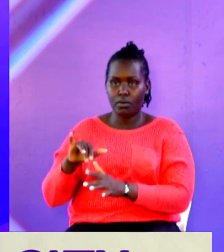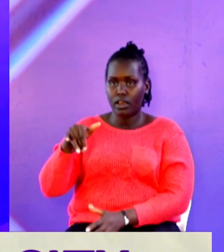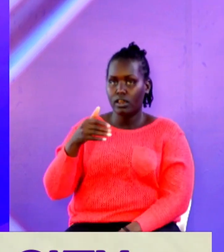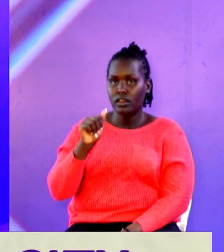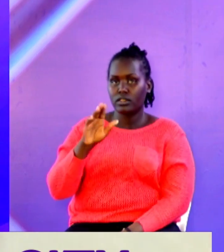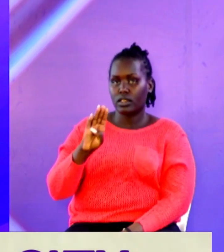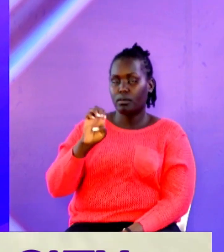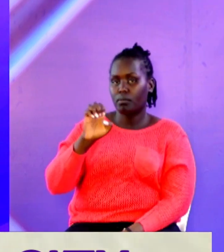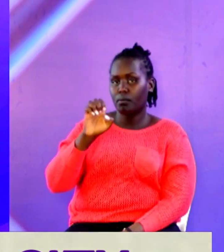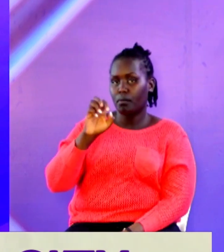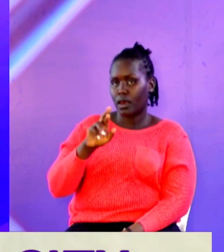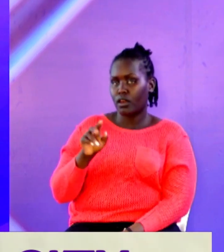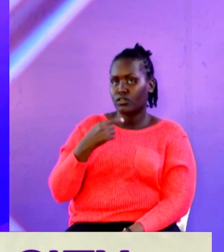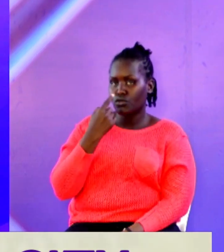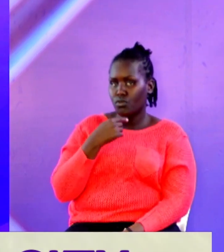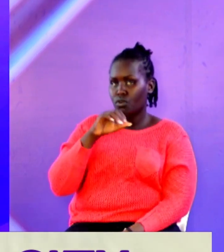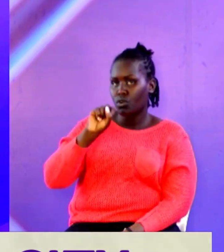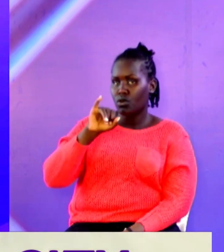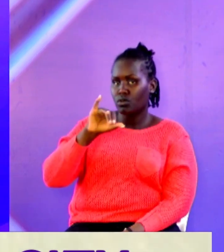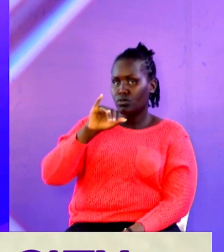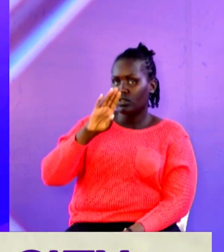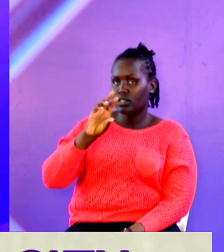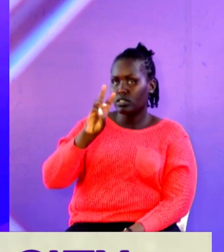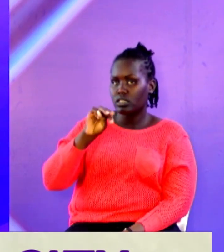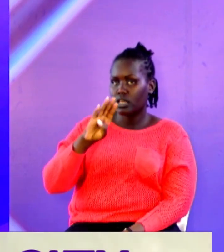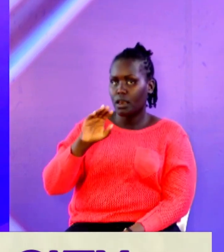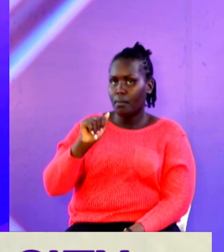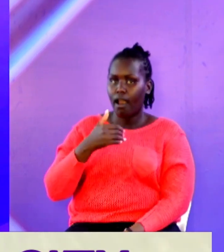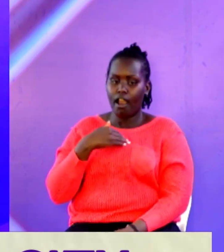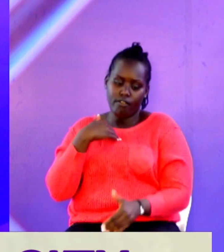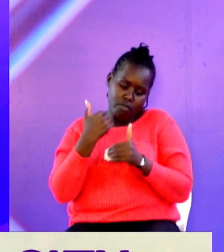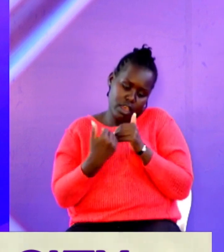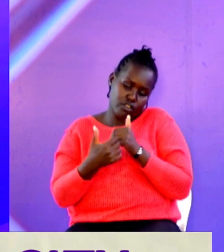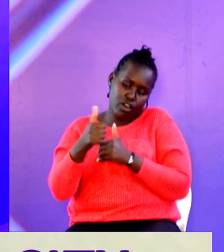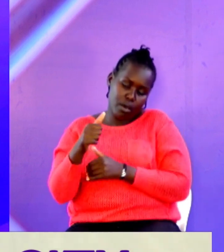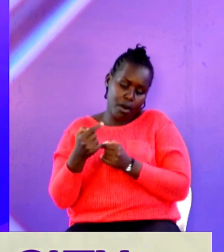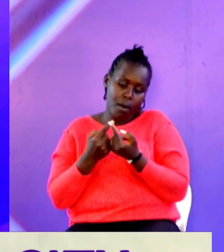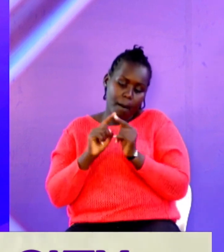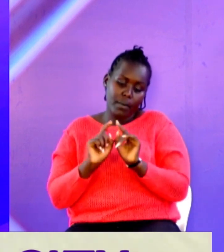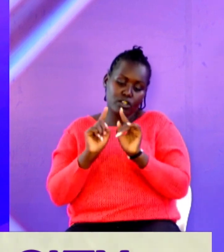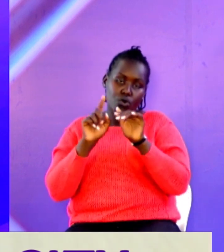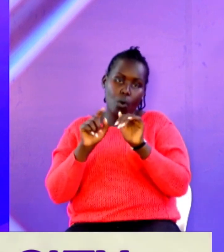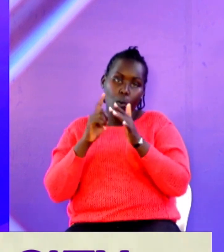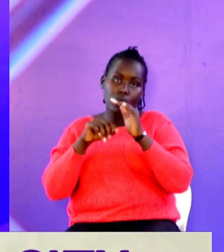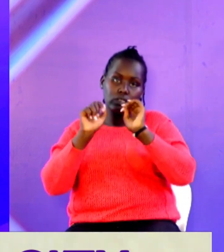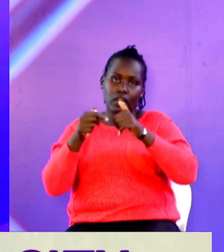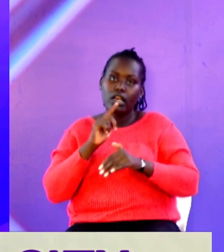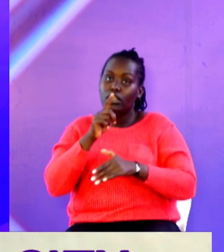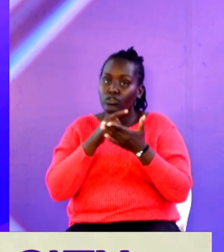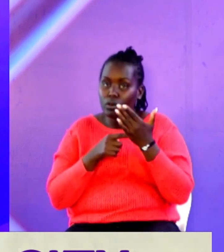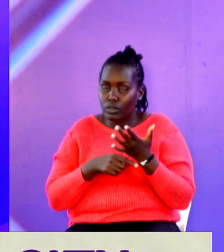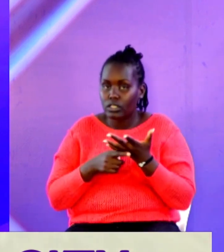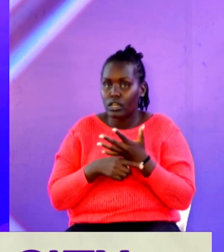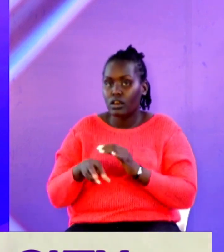Simba. Of course, he still had that injury, but what I can assure is that